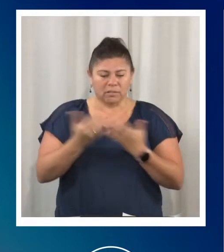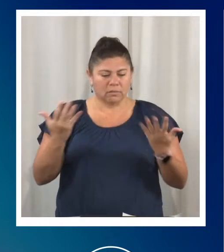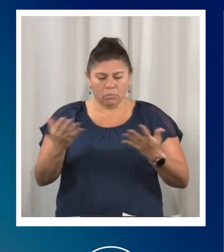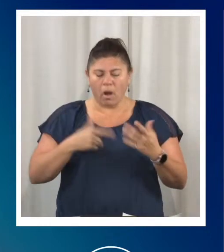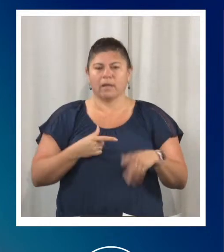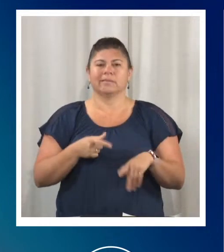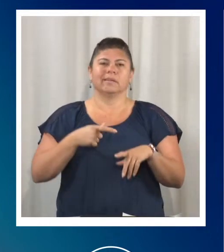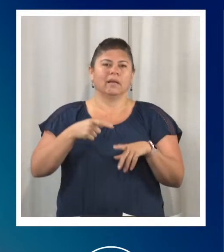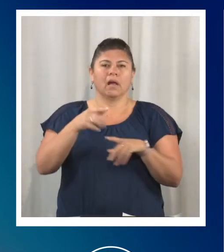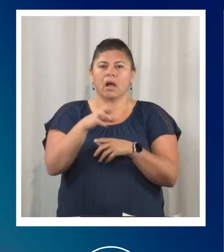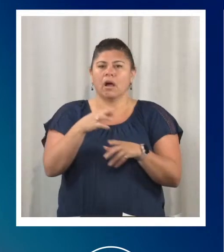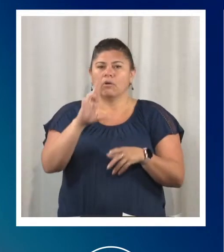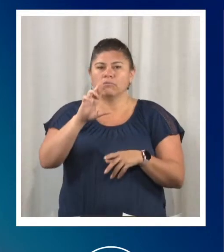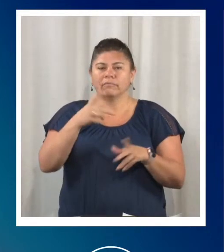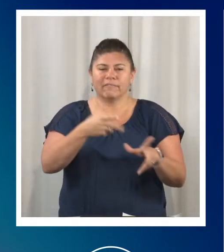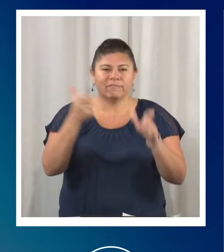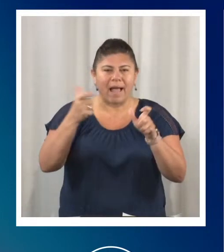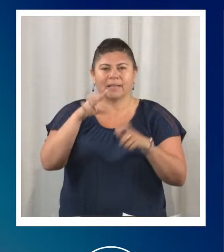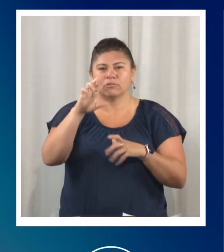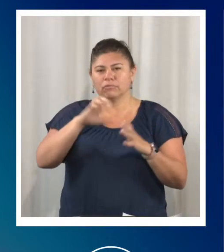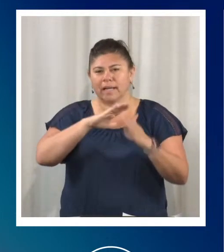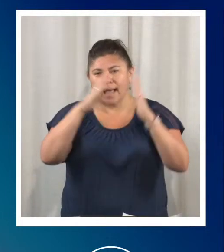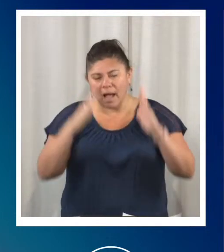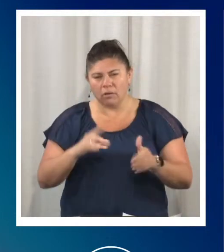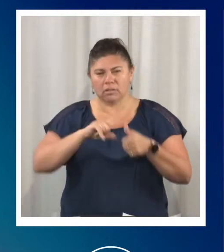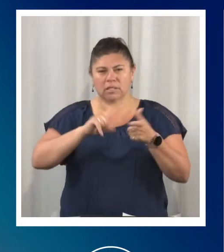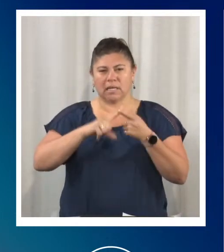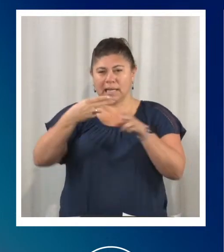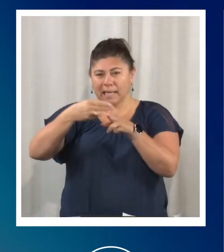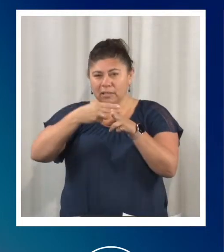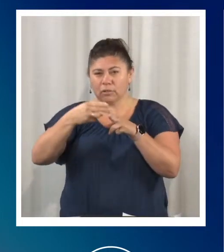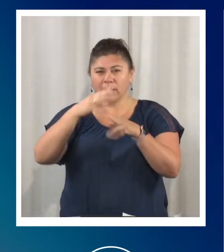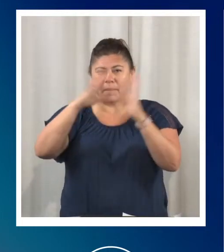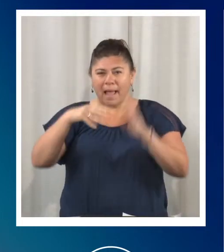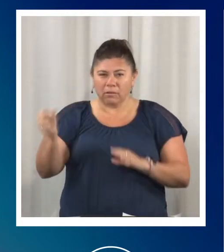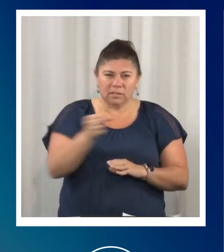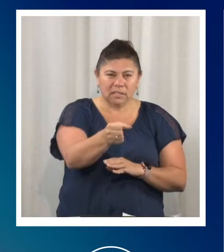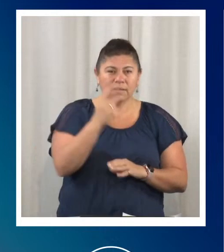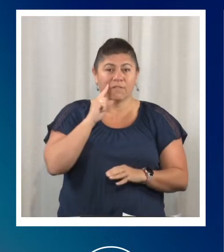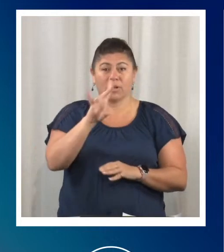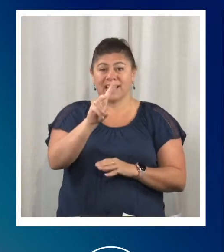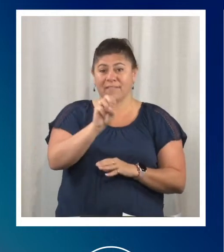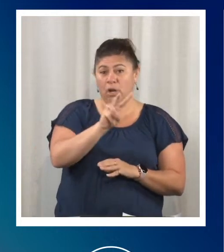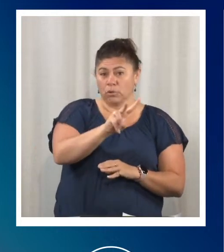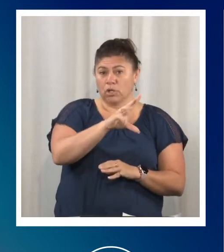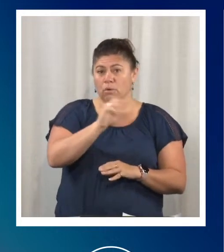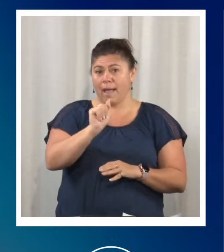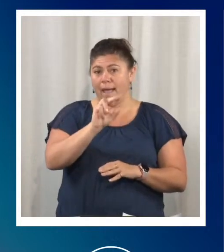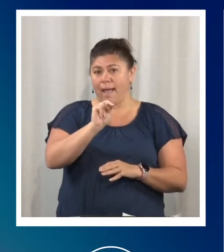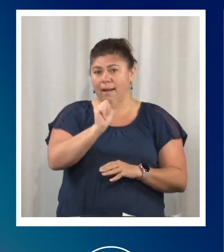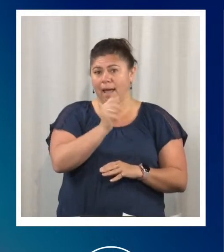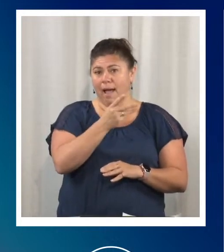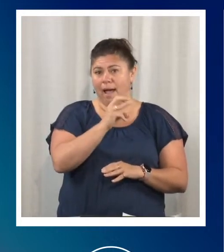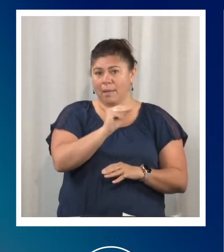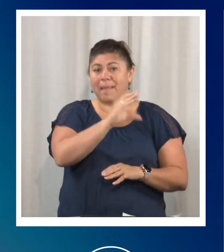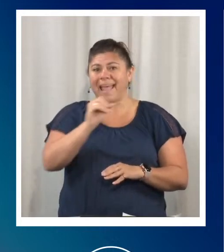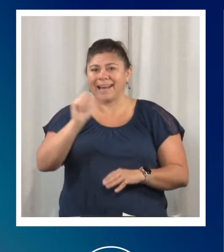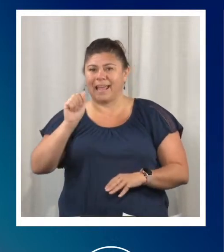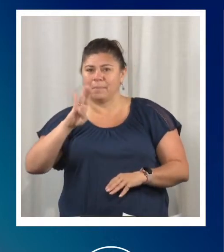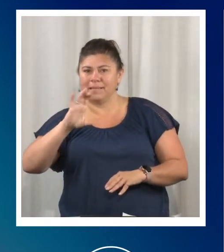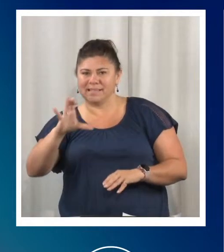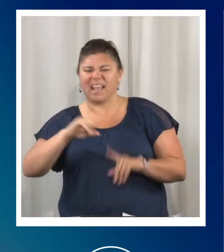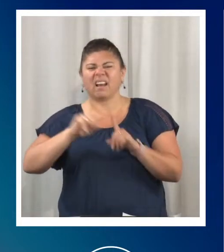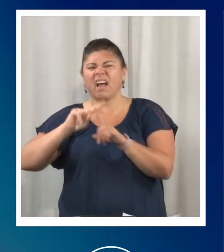housing, rapid rehousing, interim housing operations for 702 Anaheim and ABC, as well as our Project Home Key